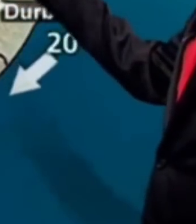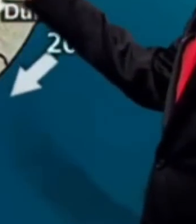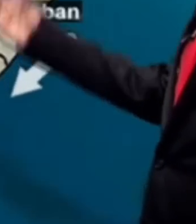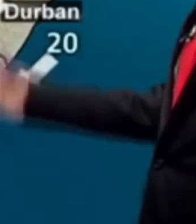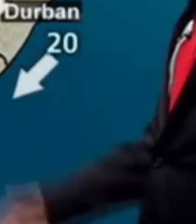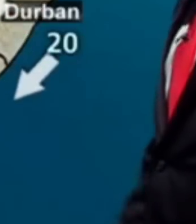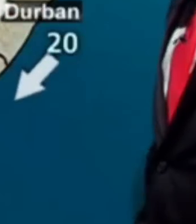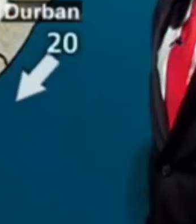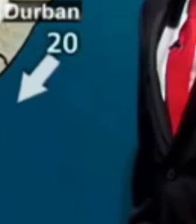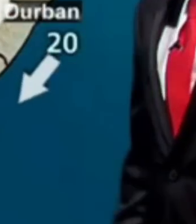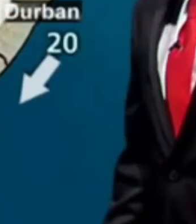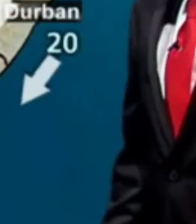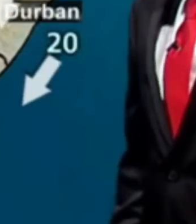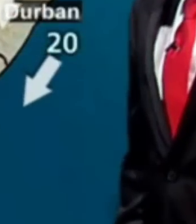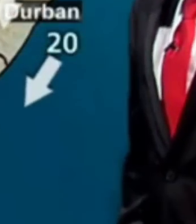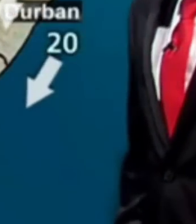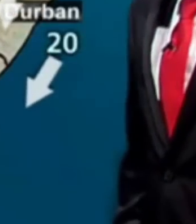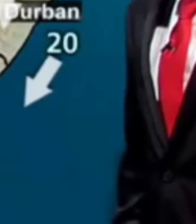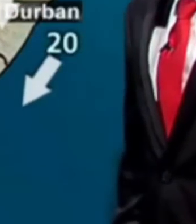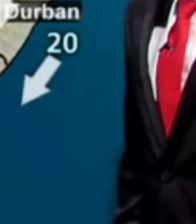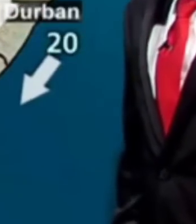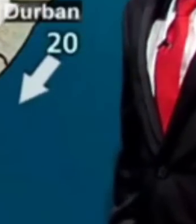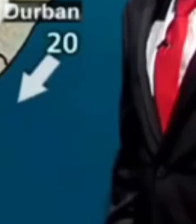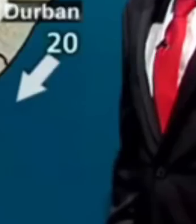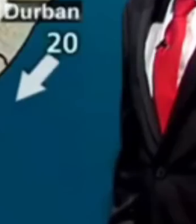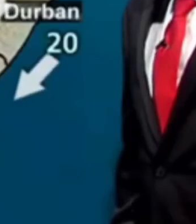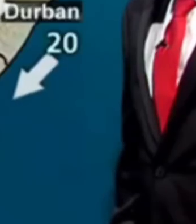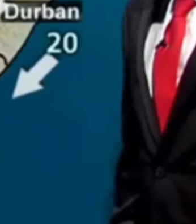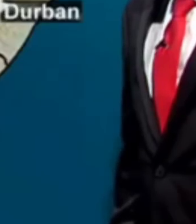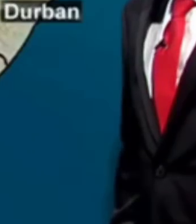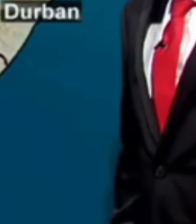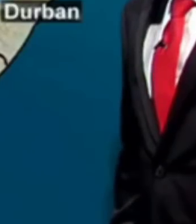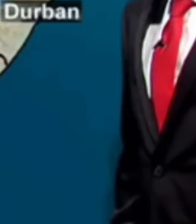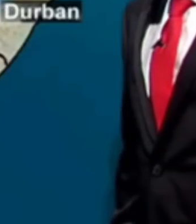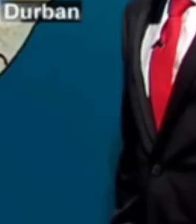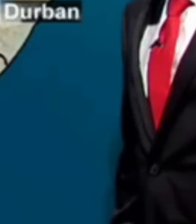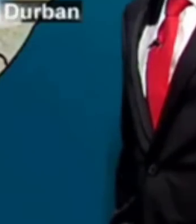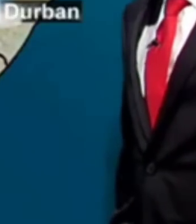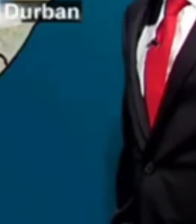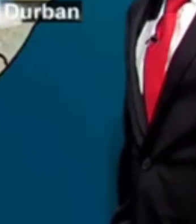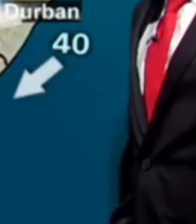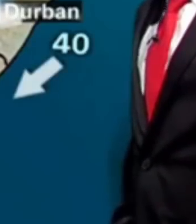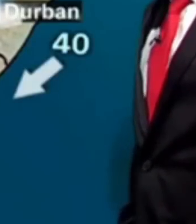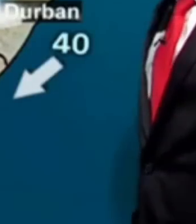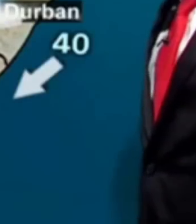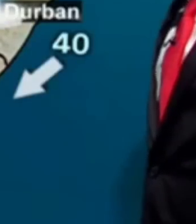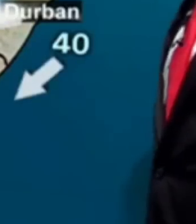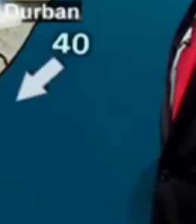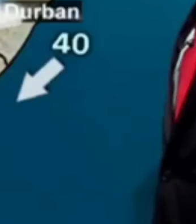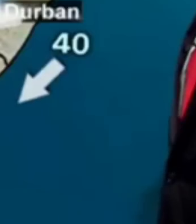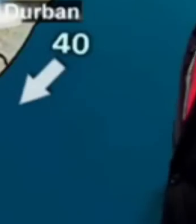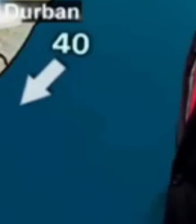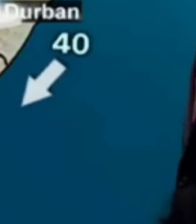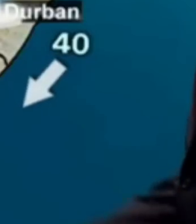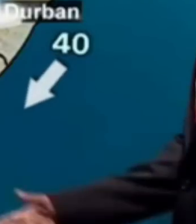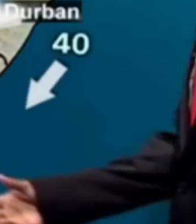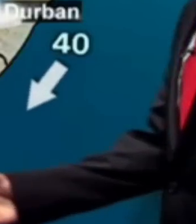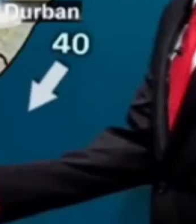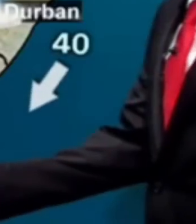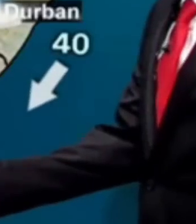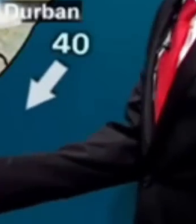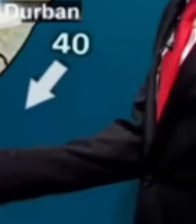tla tshwela gona ka magololong a dithaba tša ka Mpumalanga magašo gore o tlela re o tleleng gabotse ka dikarolong tšeo la ka moswane re sa bona gabotsnyana fela mara wa